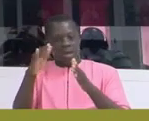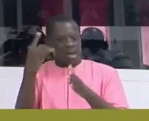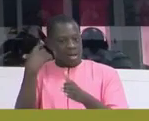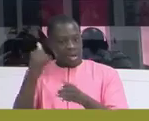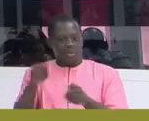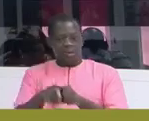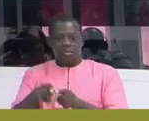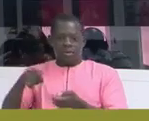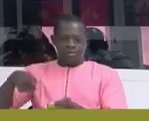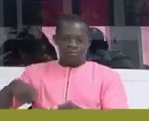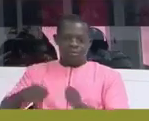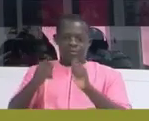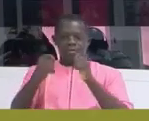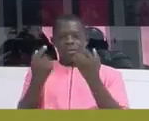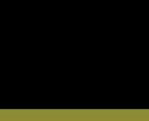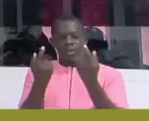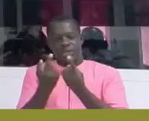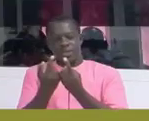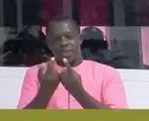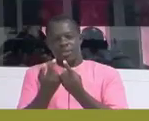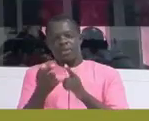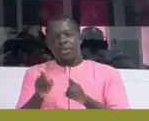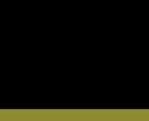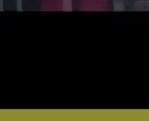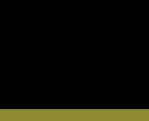work like you're going